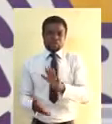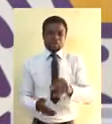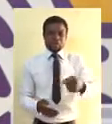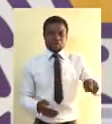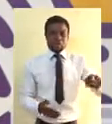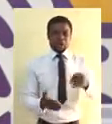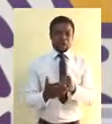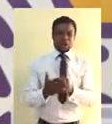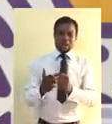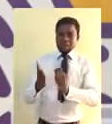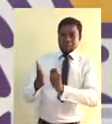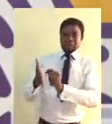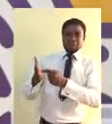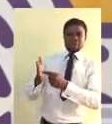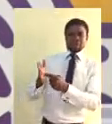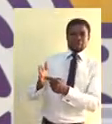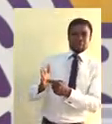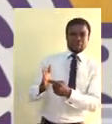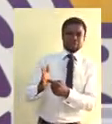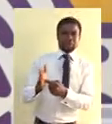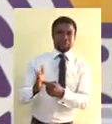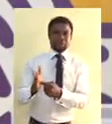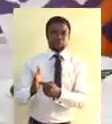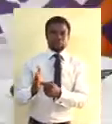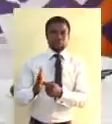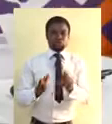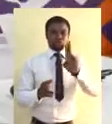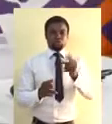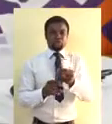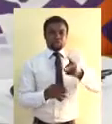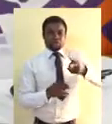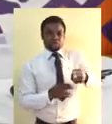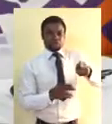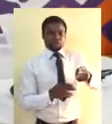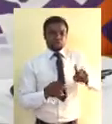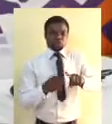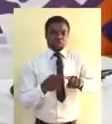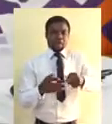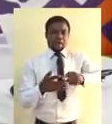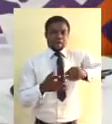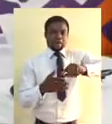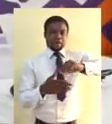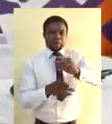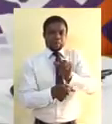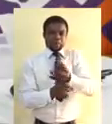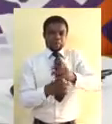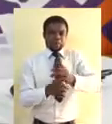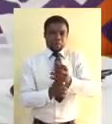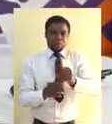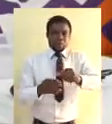a mark almost at the bottom. Carefully use a pair of scissors to make a